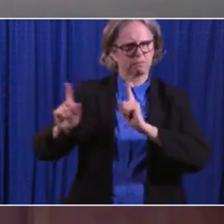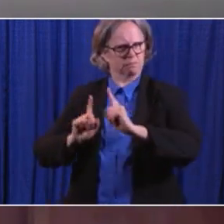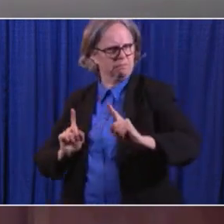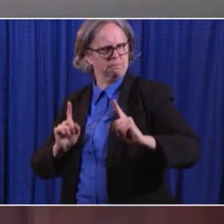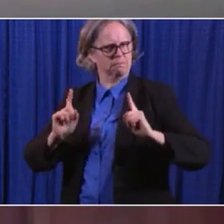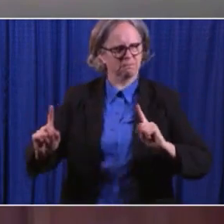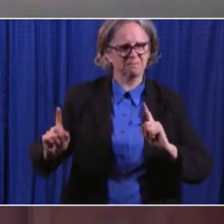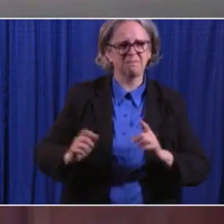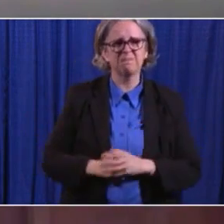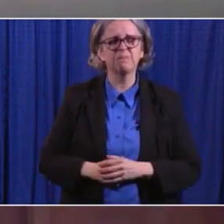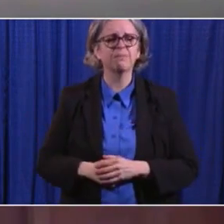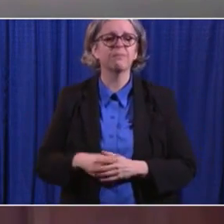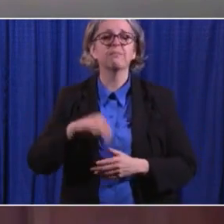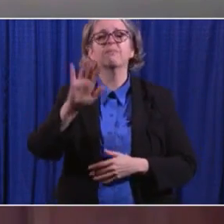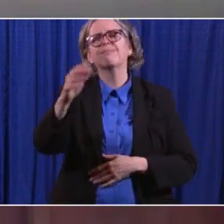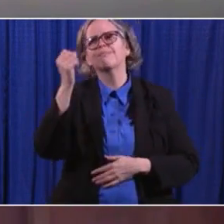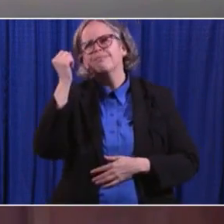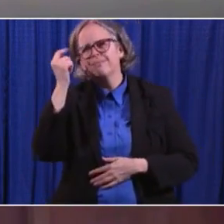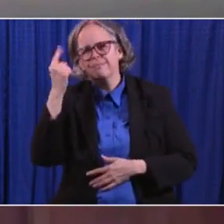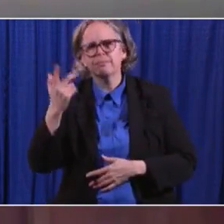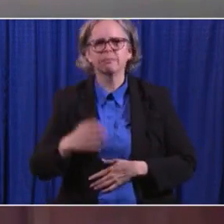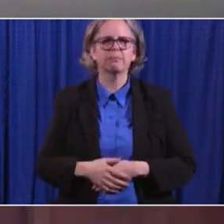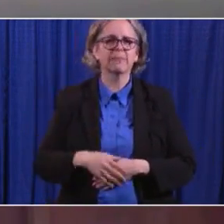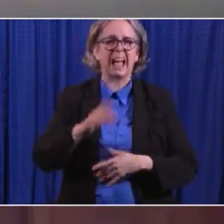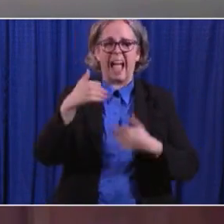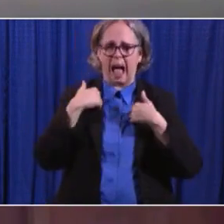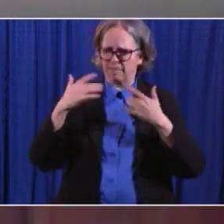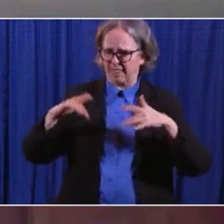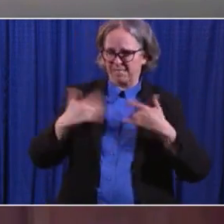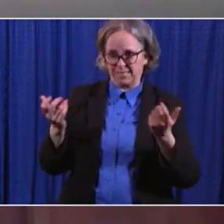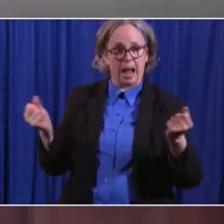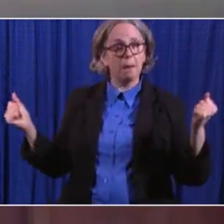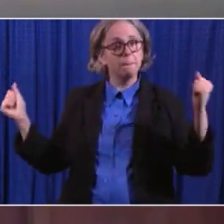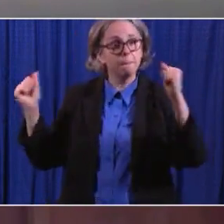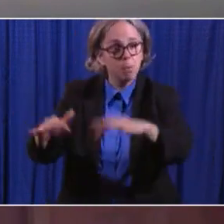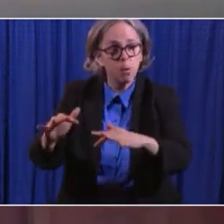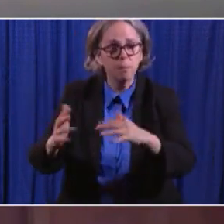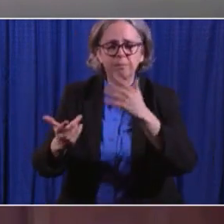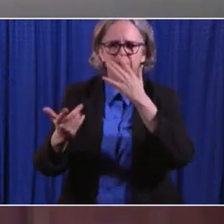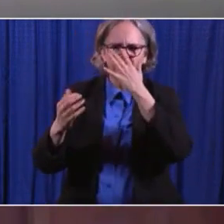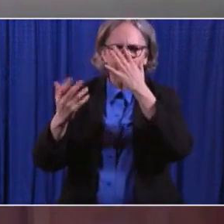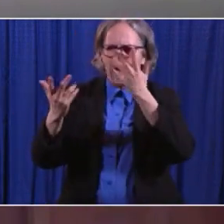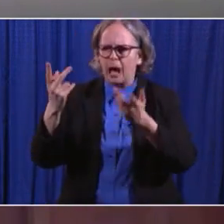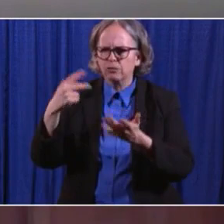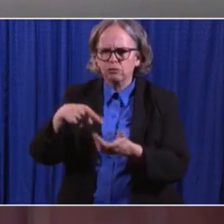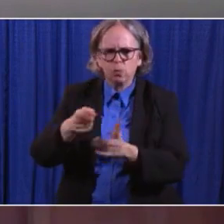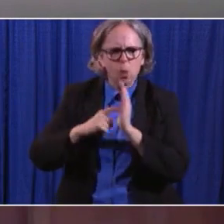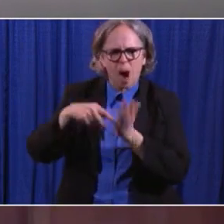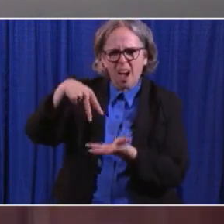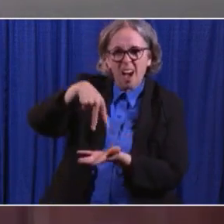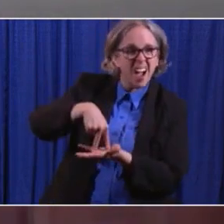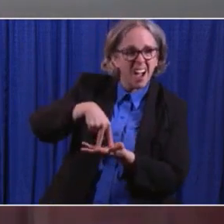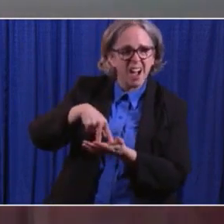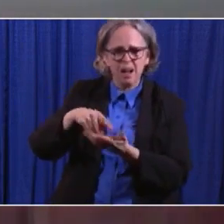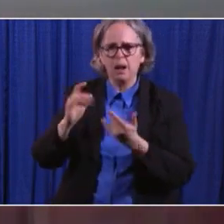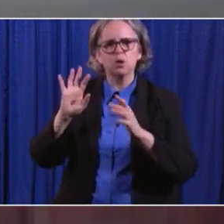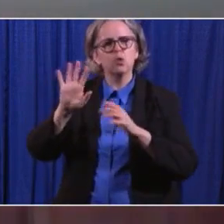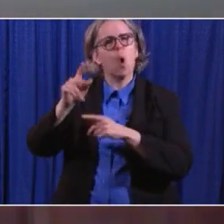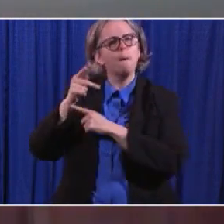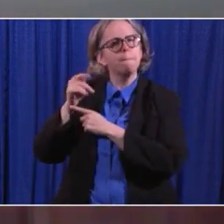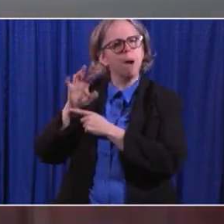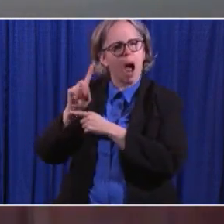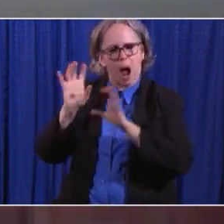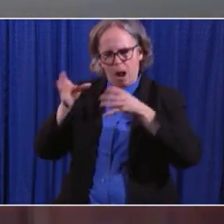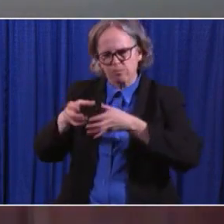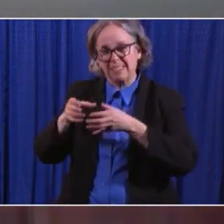walking, your group of 10 or less should be separated by 6 feet from the next group of 10 or less. If you're at a festival, if